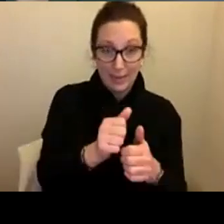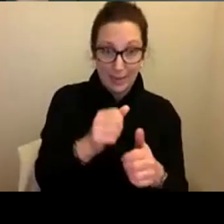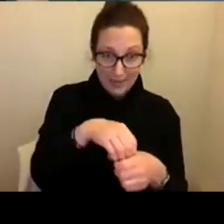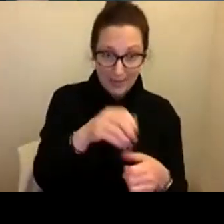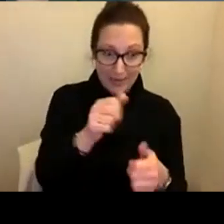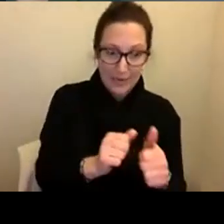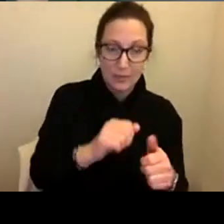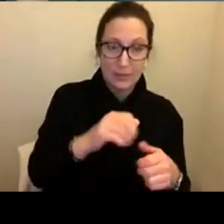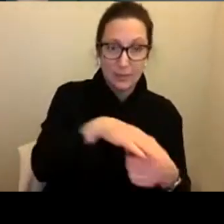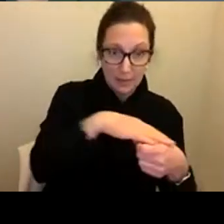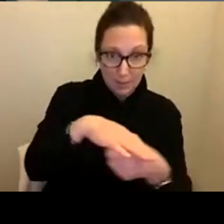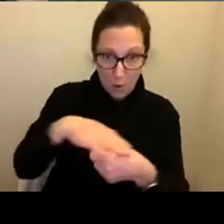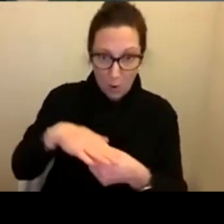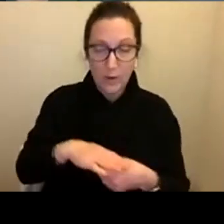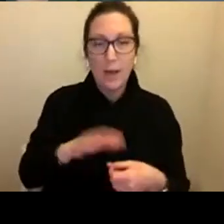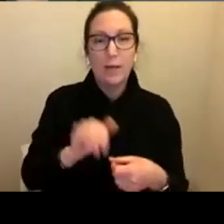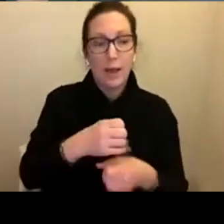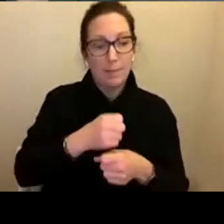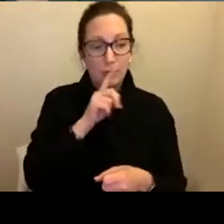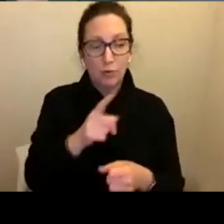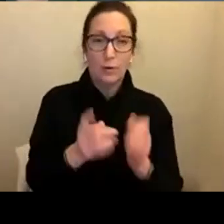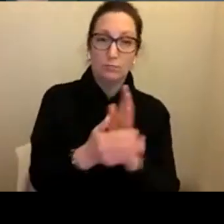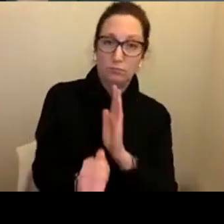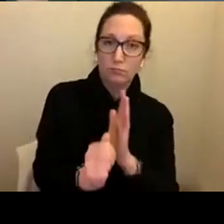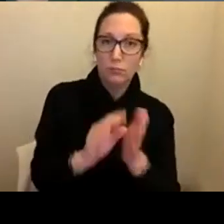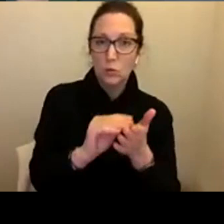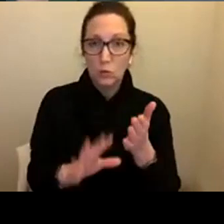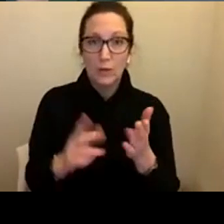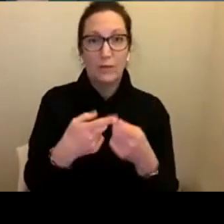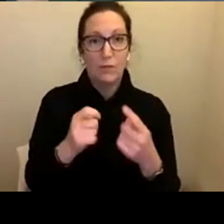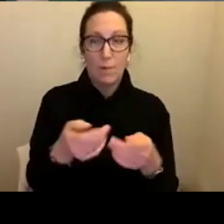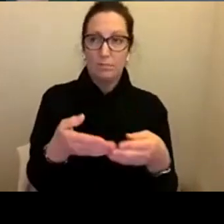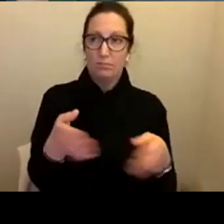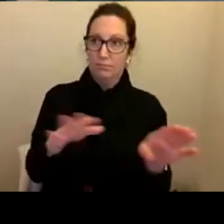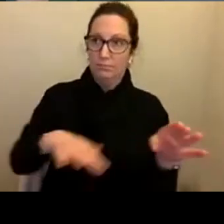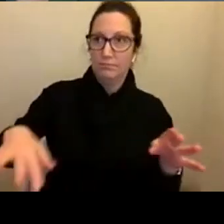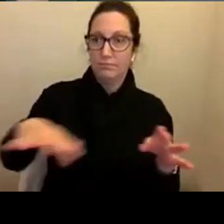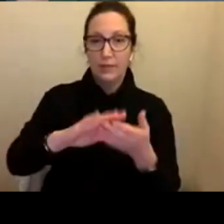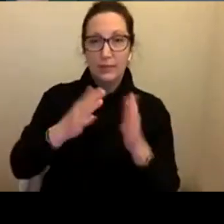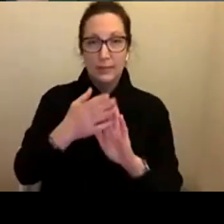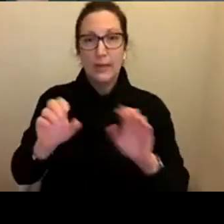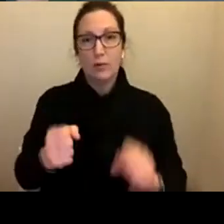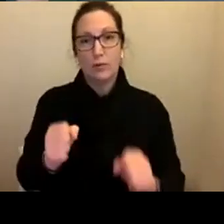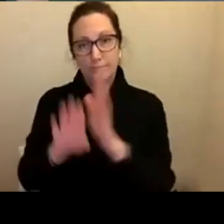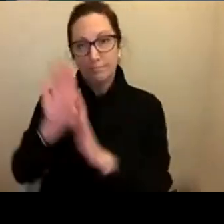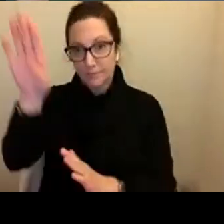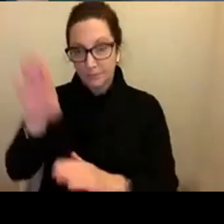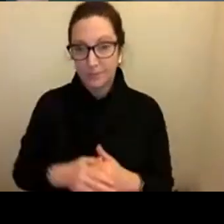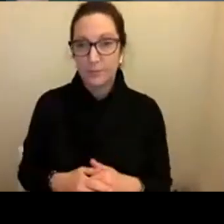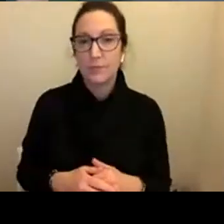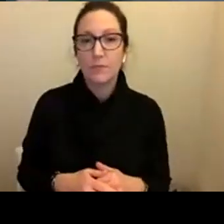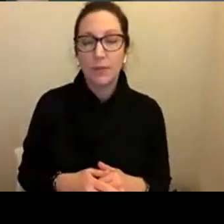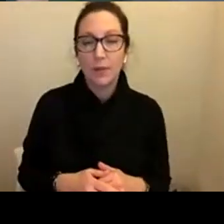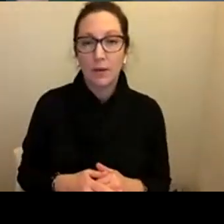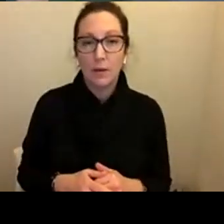this year's system ensures that talented students from all corners of the city have a chance to achieve their full potential. And